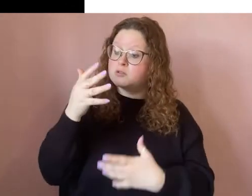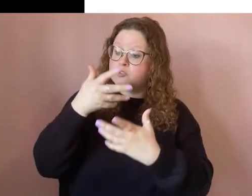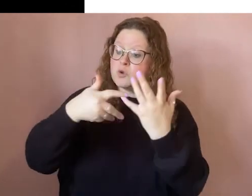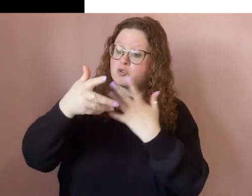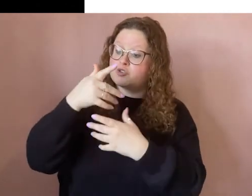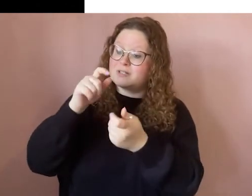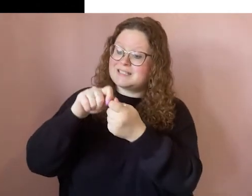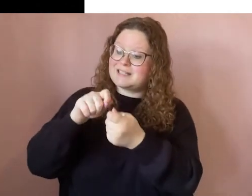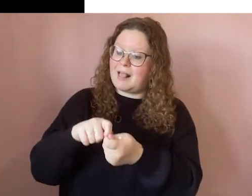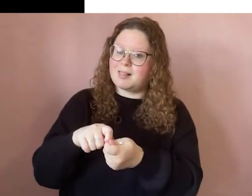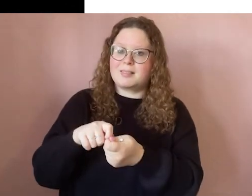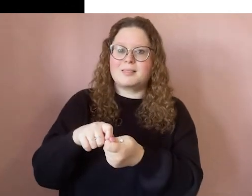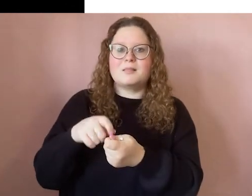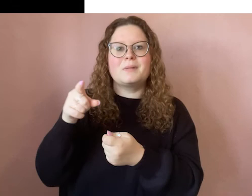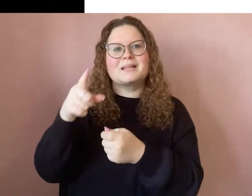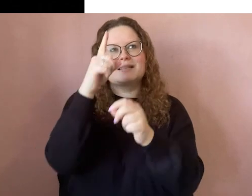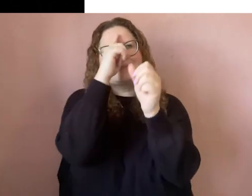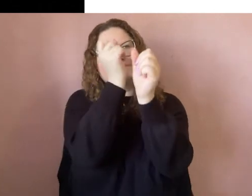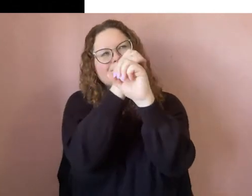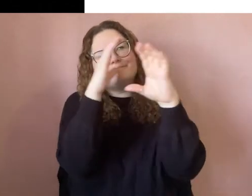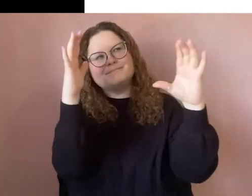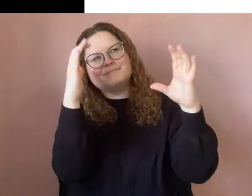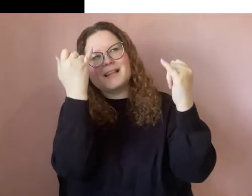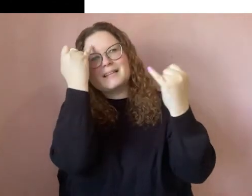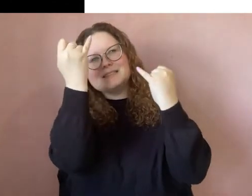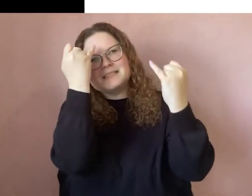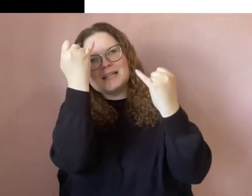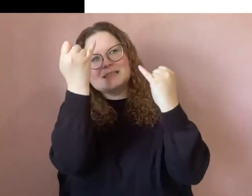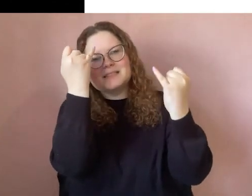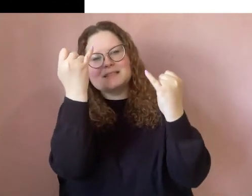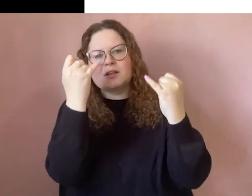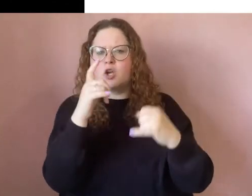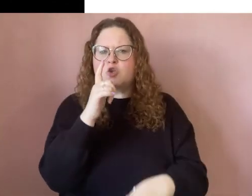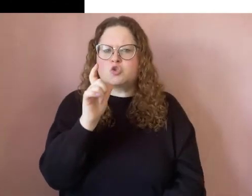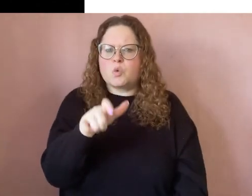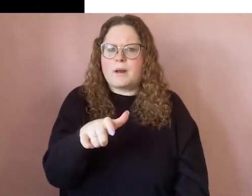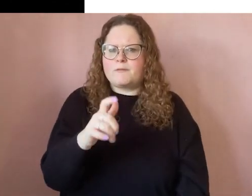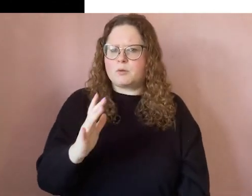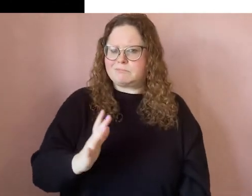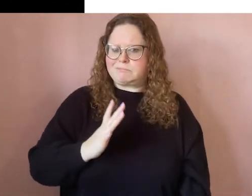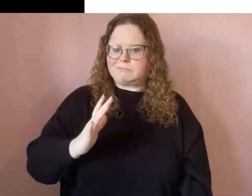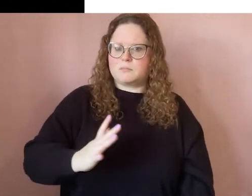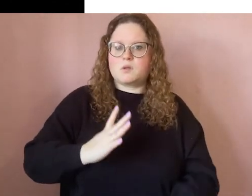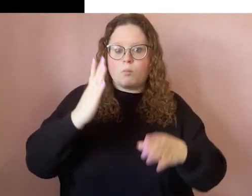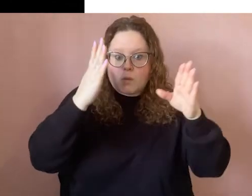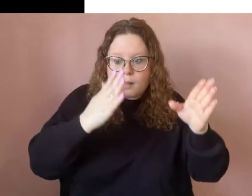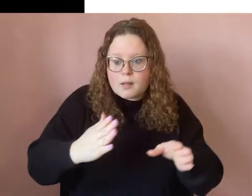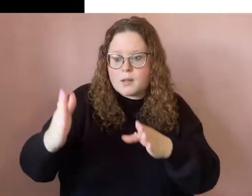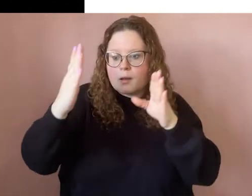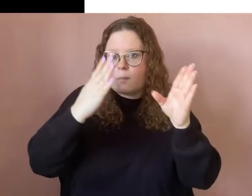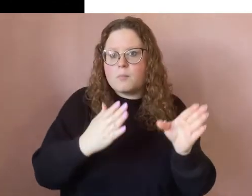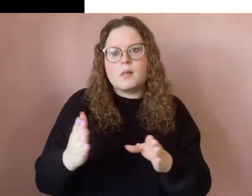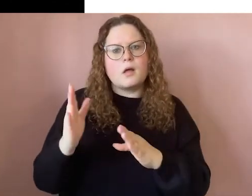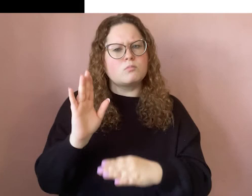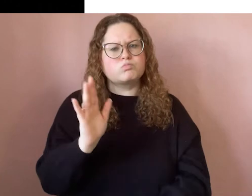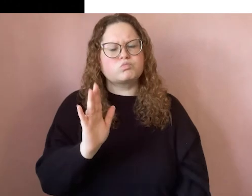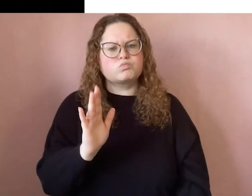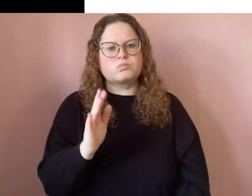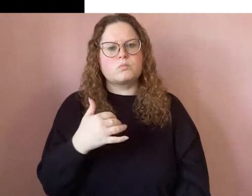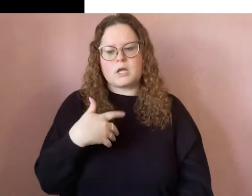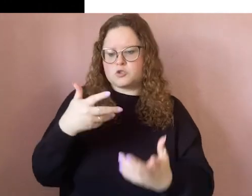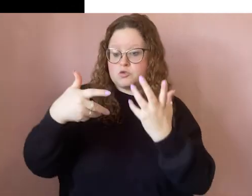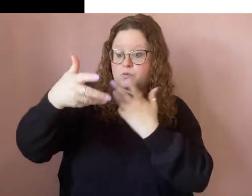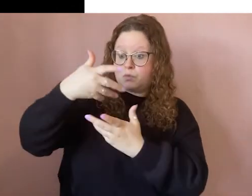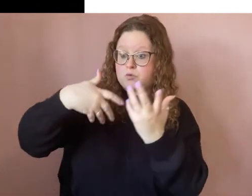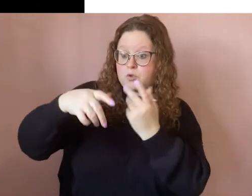the ways in which we can do in detail, in our detailed everyday lives, look after each